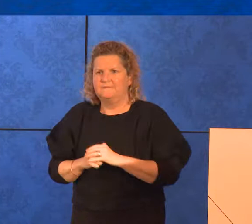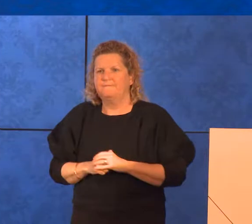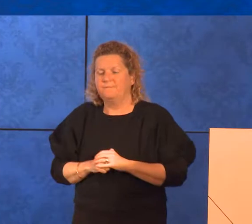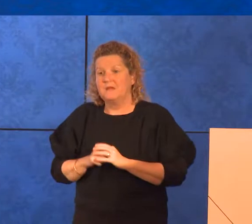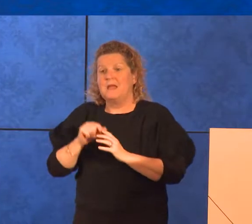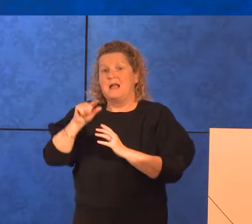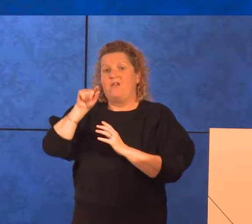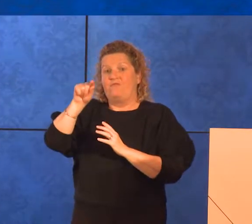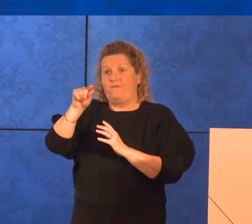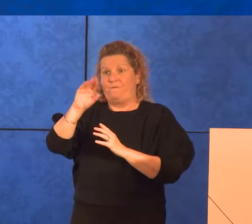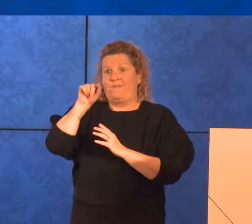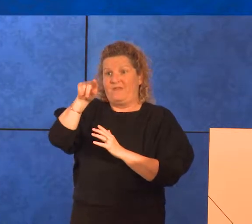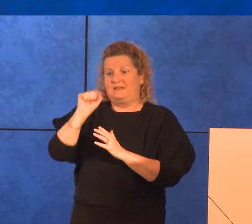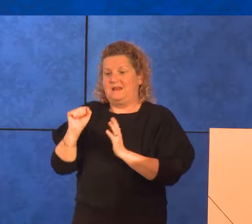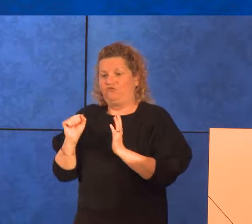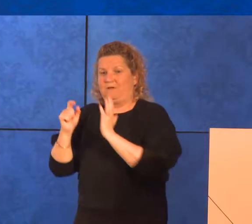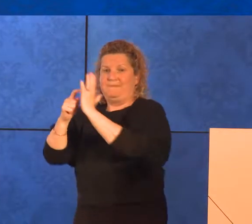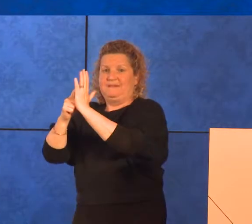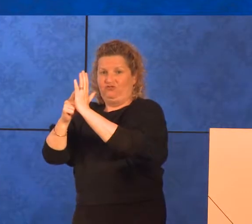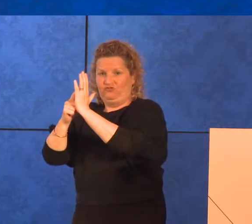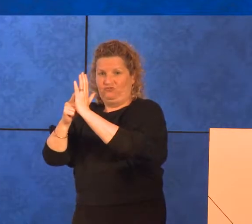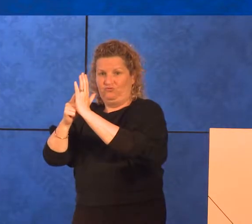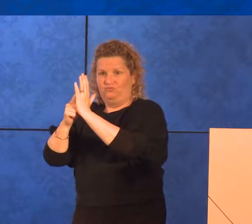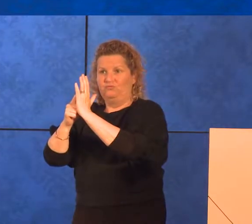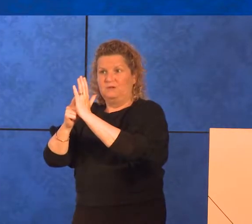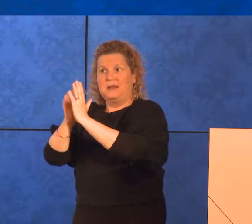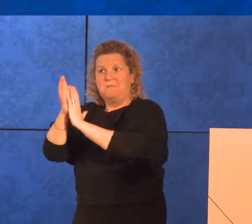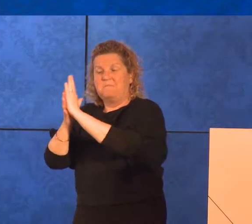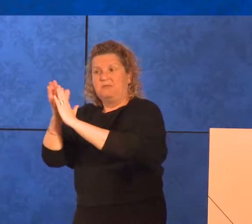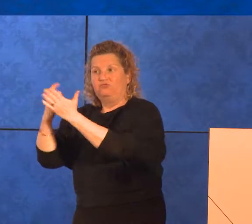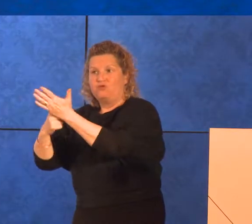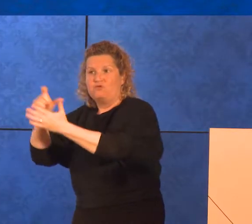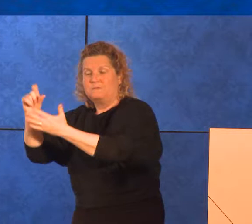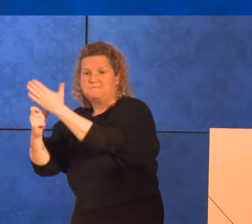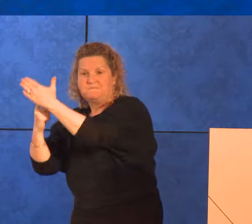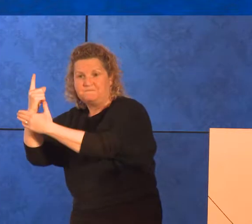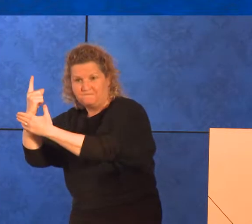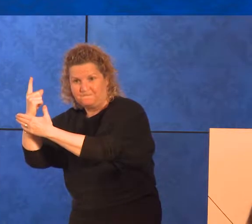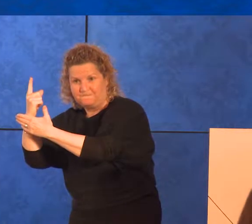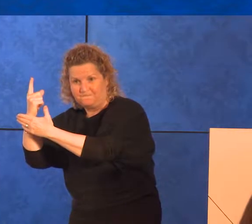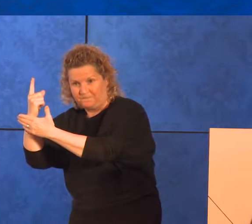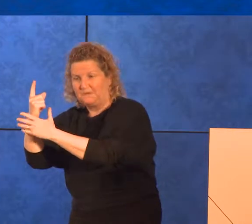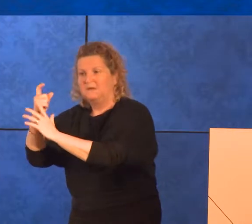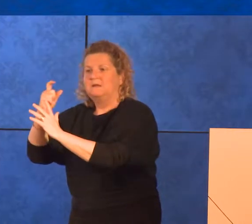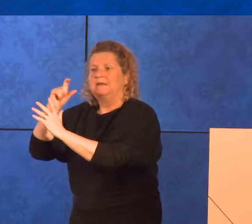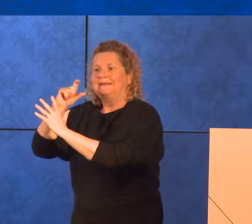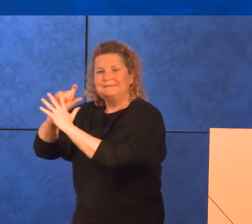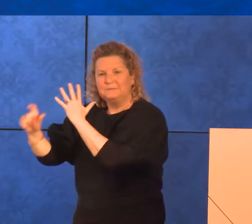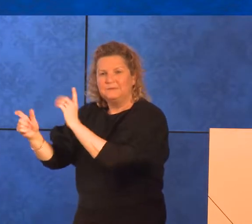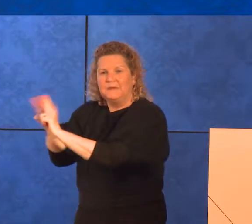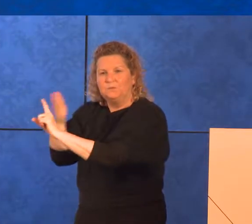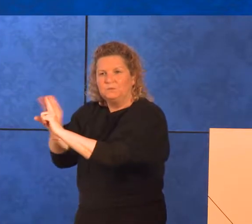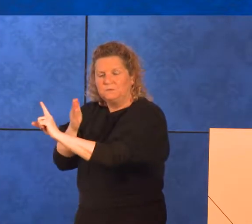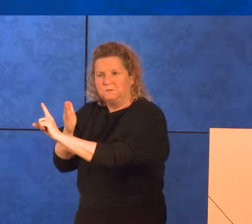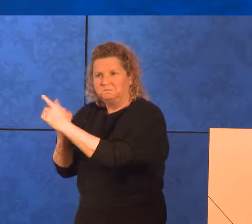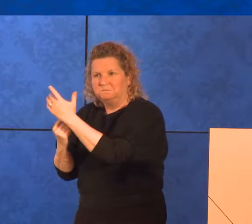recommendation of the formation of a Royal Commission into the abuse, neglect and violence perpetrated against